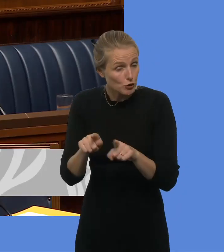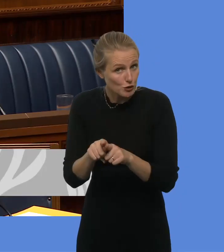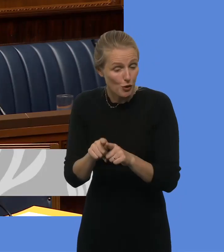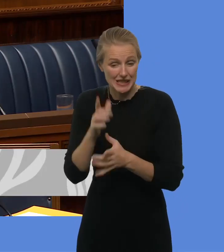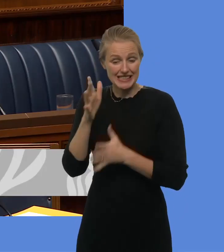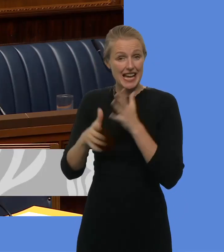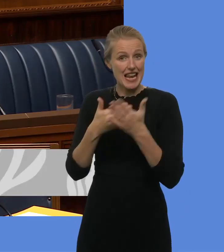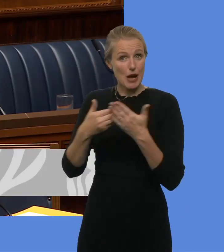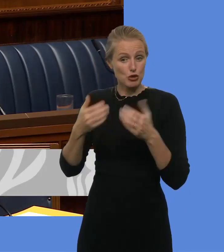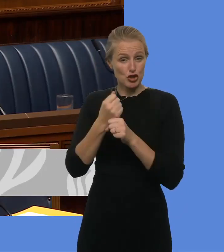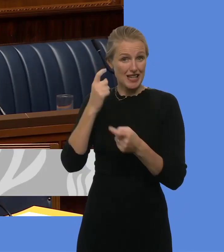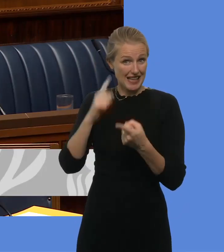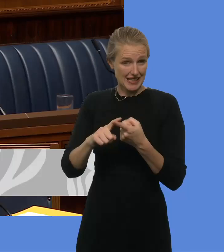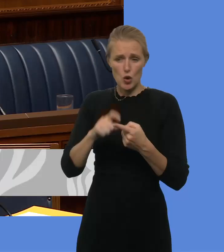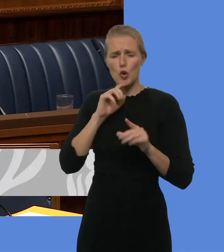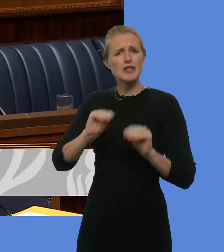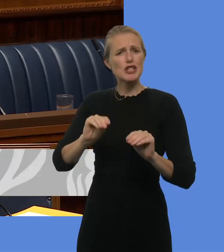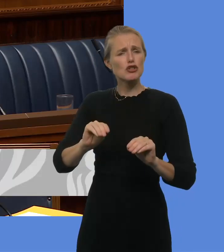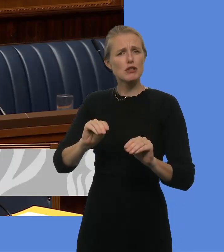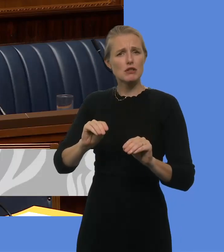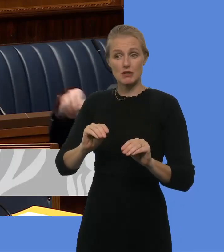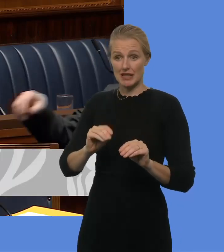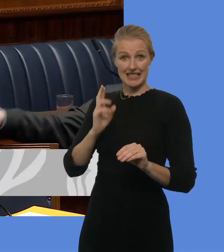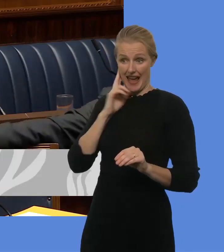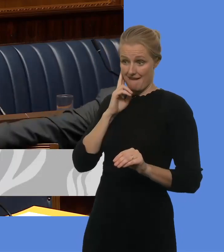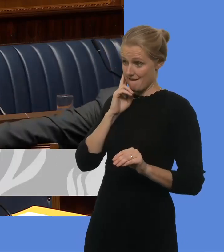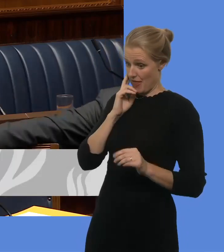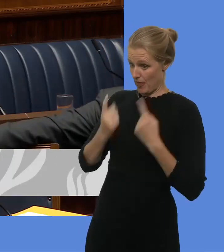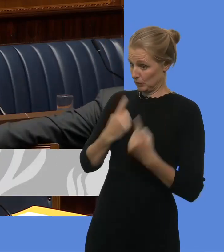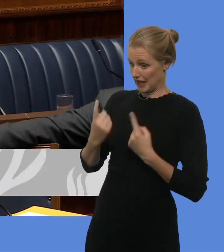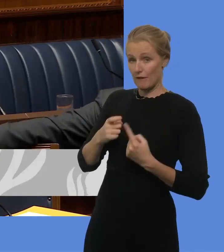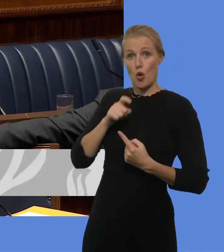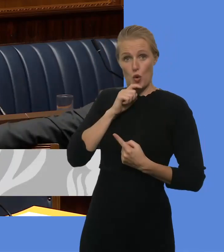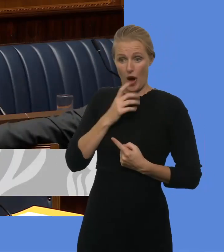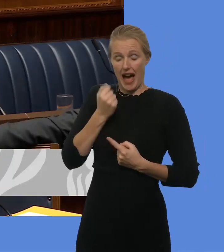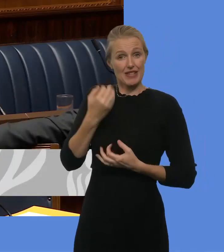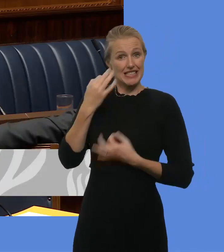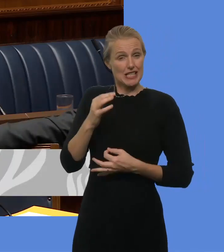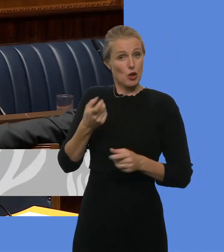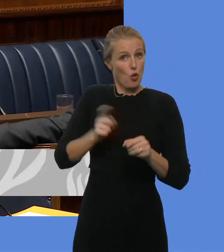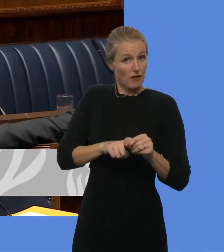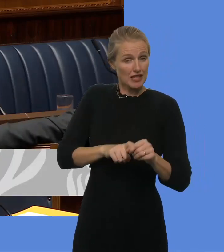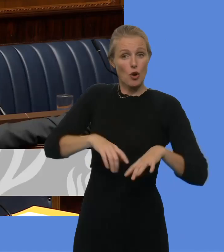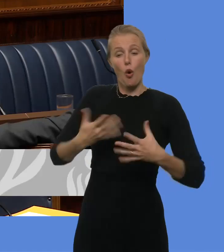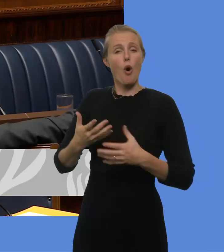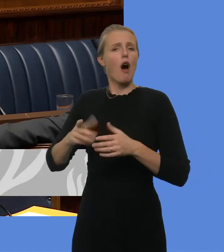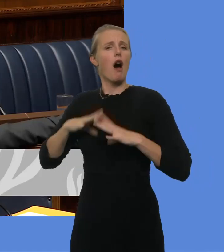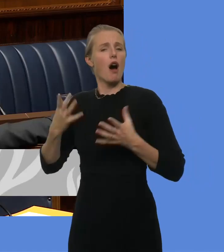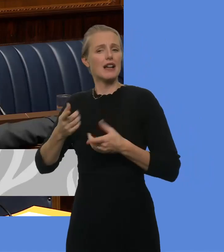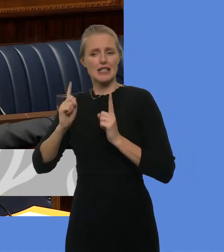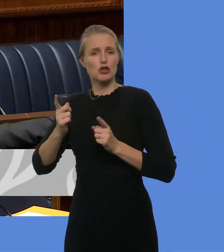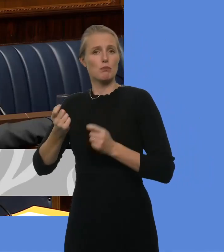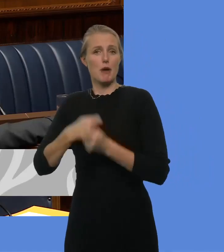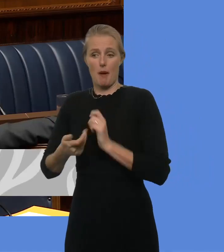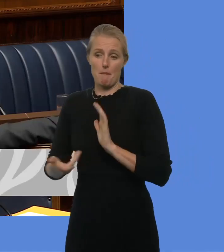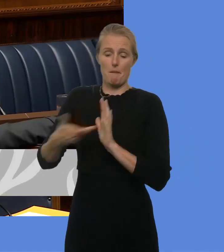who are deaf, who have a teaching qualification, or teachers who have to complete a sign language qualification? And if it's